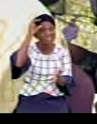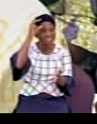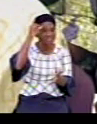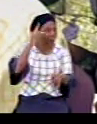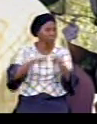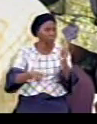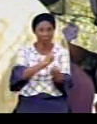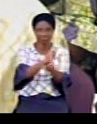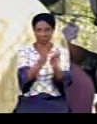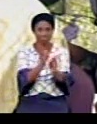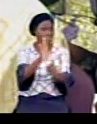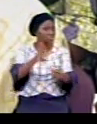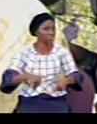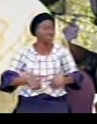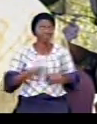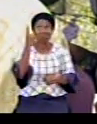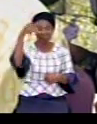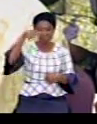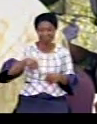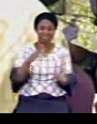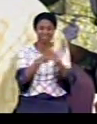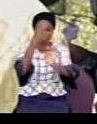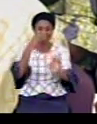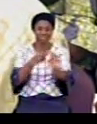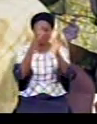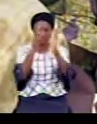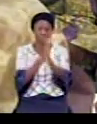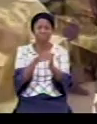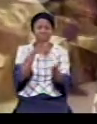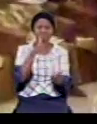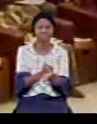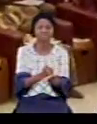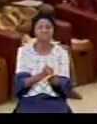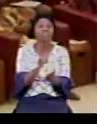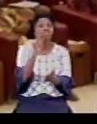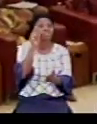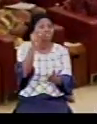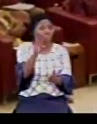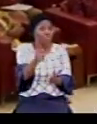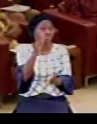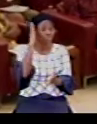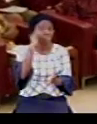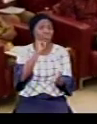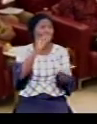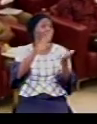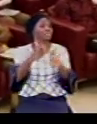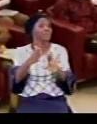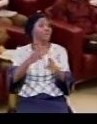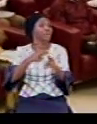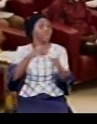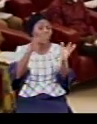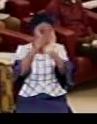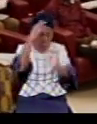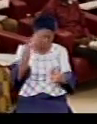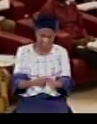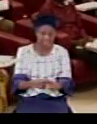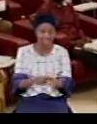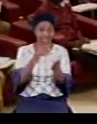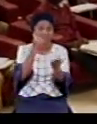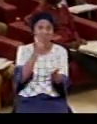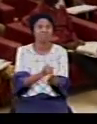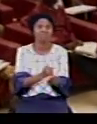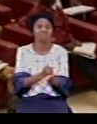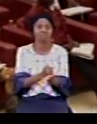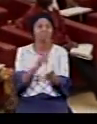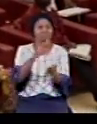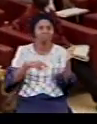your life upside down. You will not die prematurely.